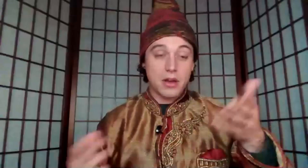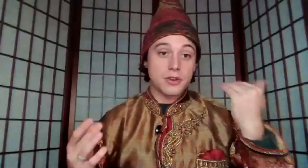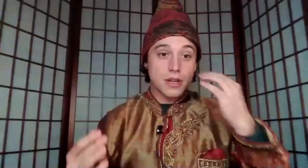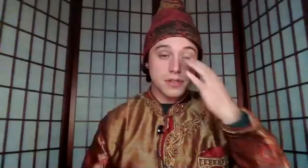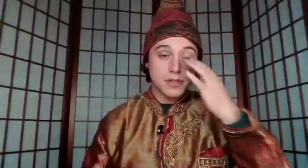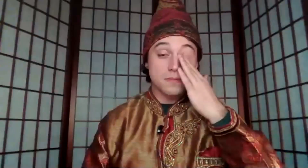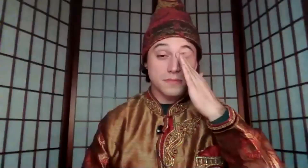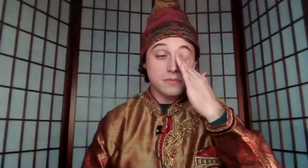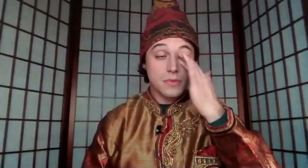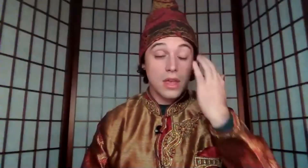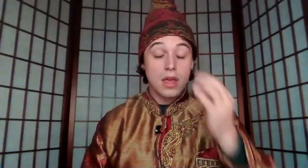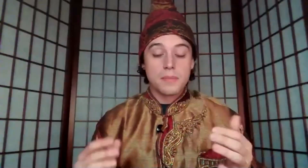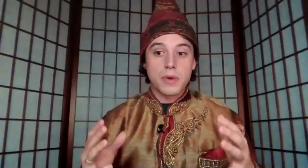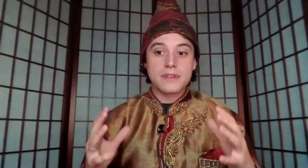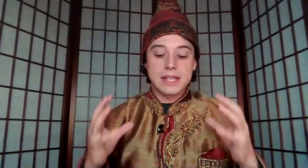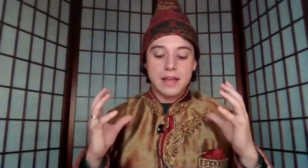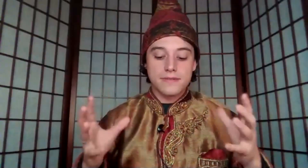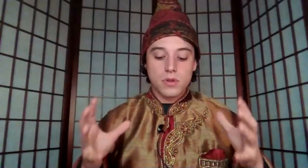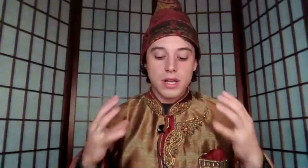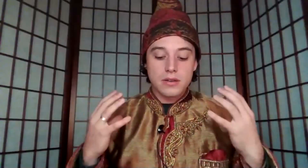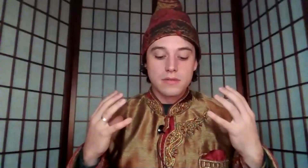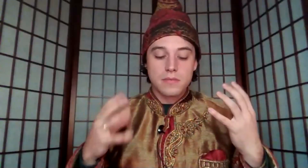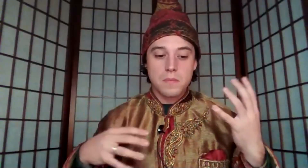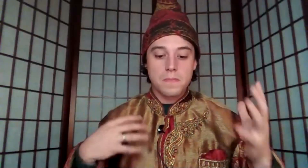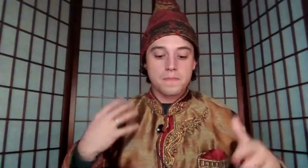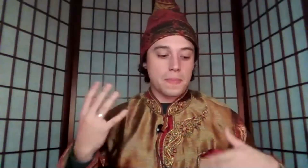ago. But we haven't seen like a full-on